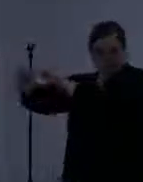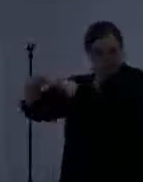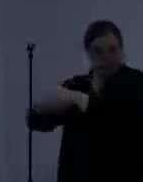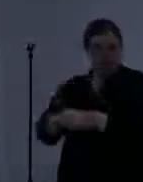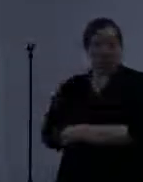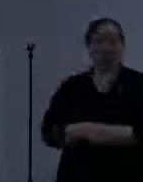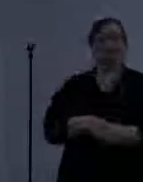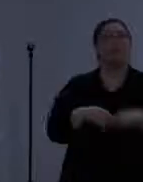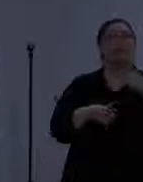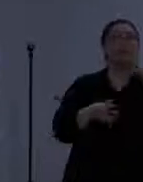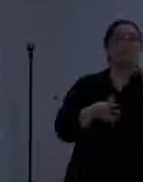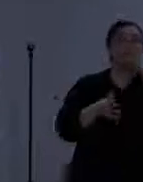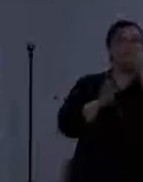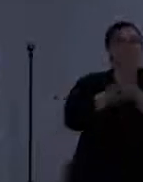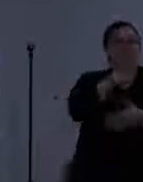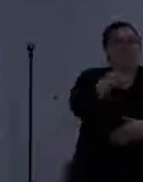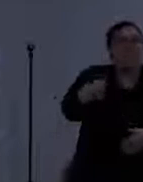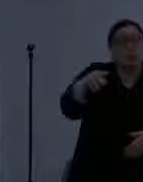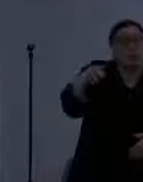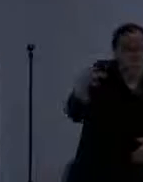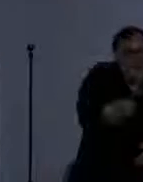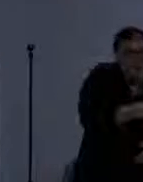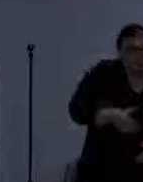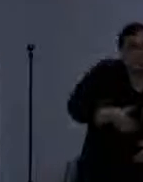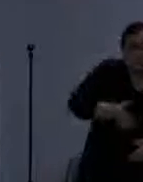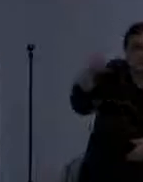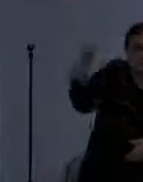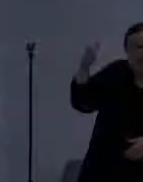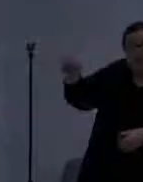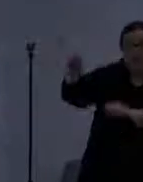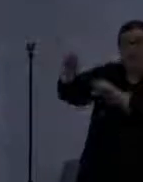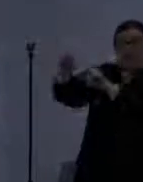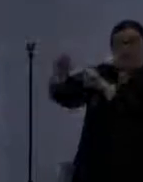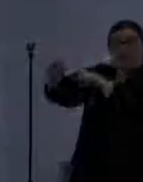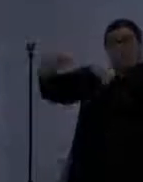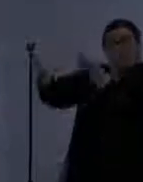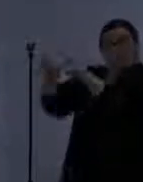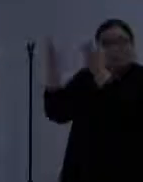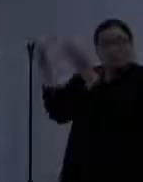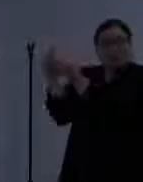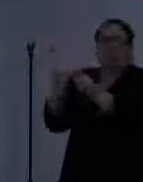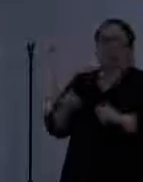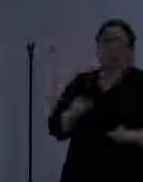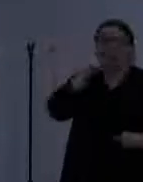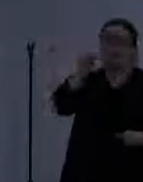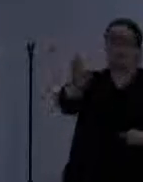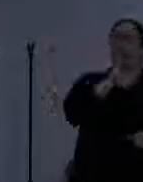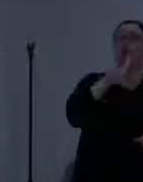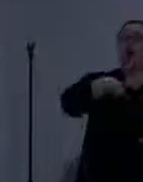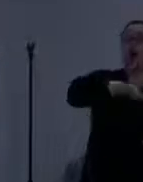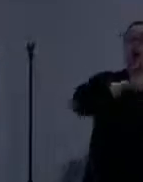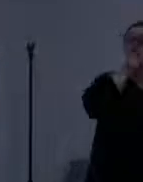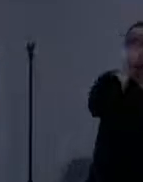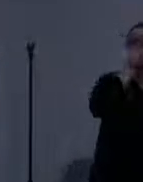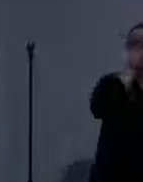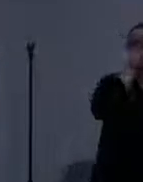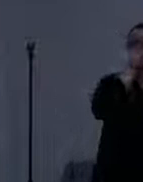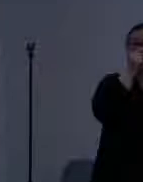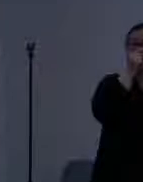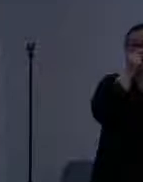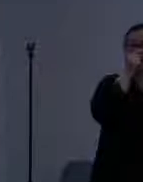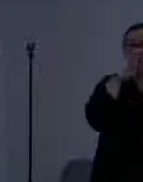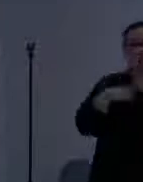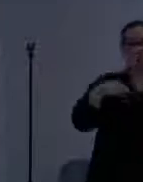with a disability has to have made a complaint to the provider before coming to us, because we understand that power